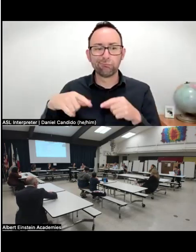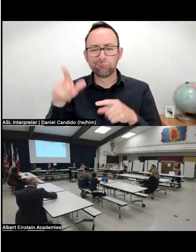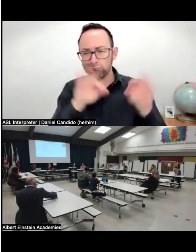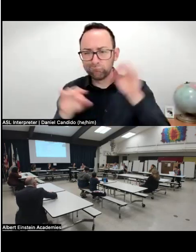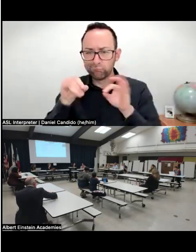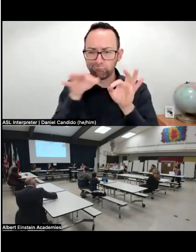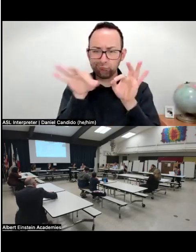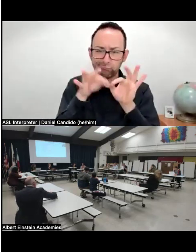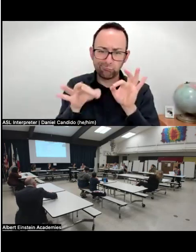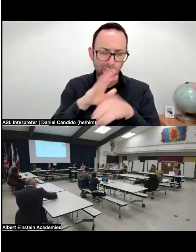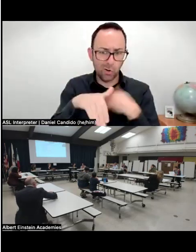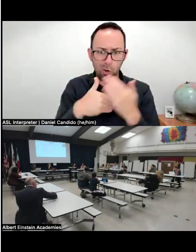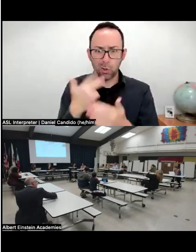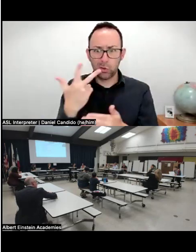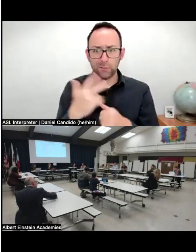all three.